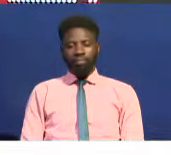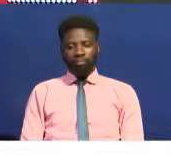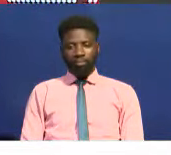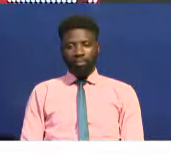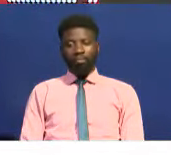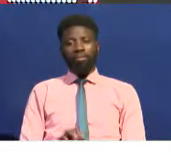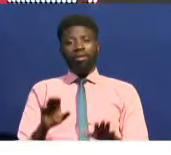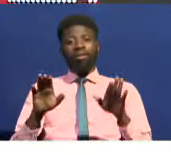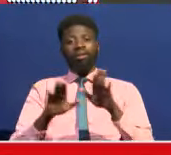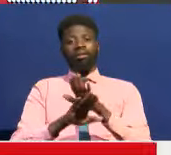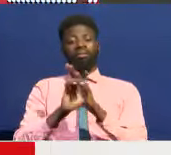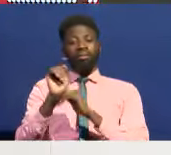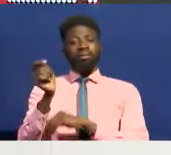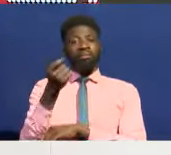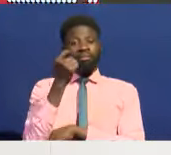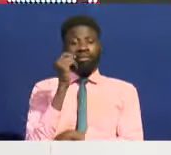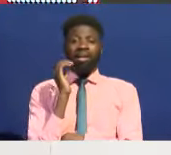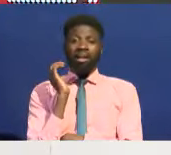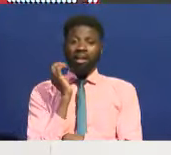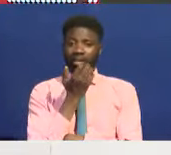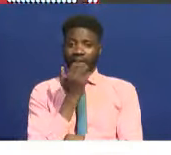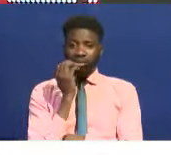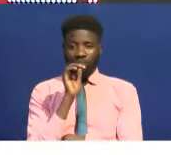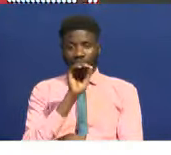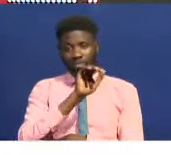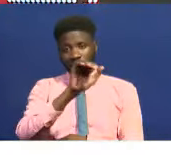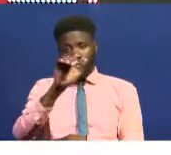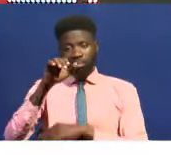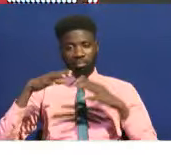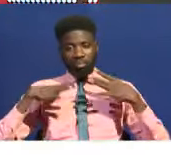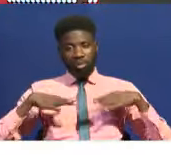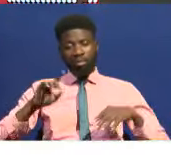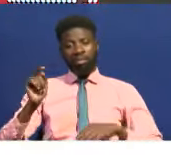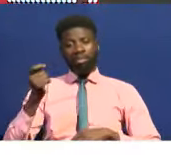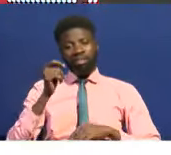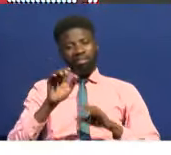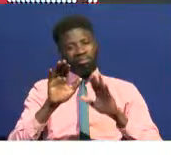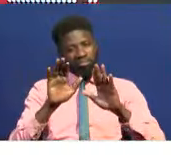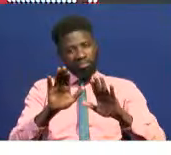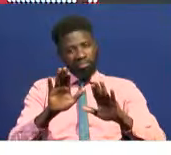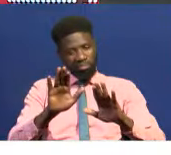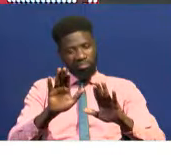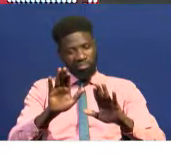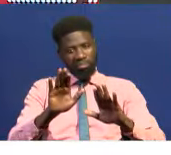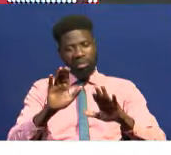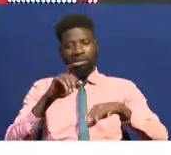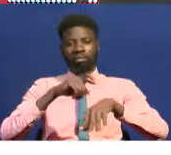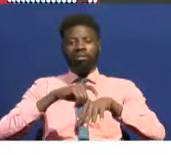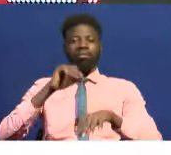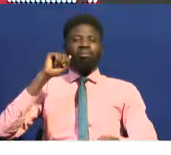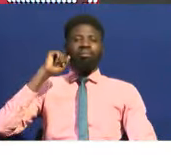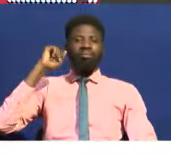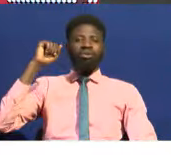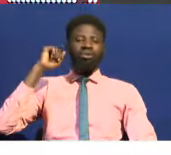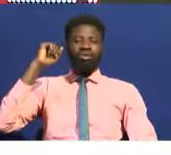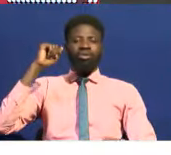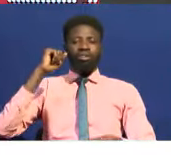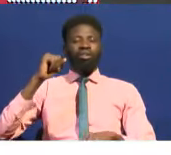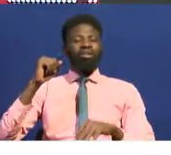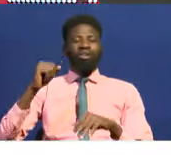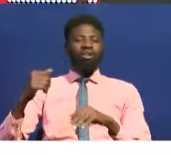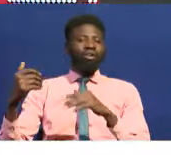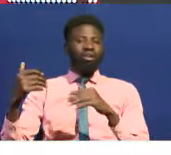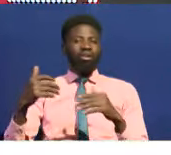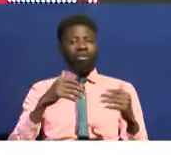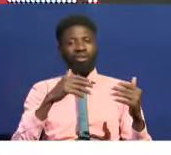Moving on, Deputy President Rigathi Gachagua has urged Kenyans to remain calm amid the ongoing political turmoil in the country.